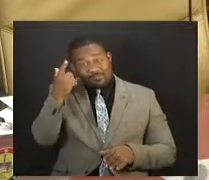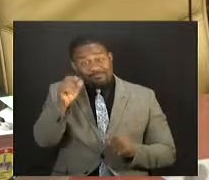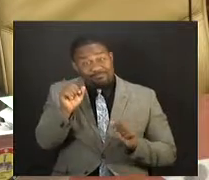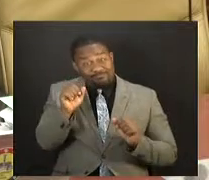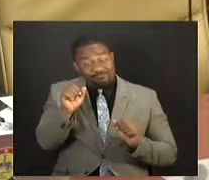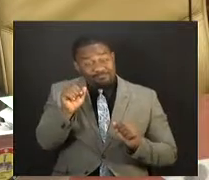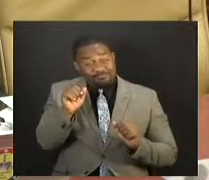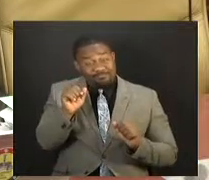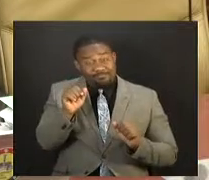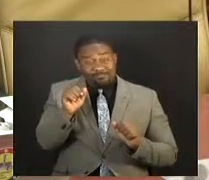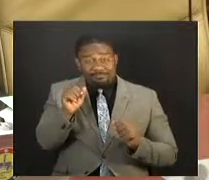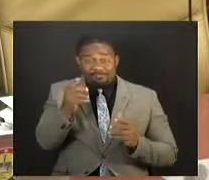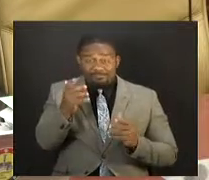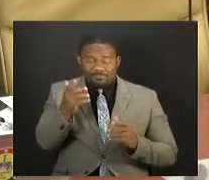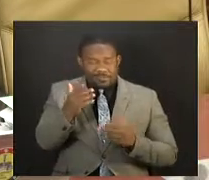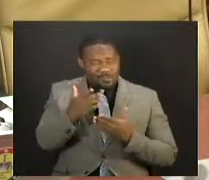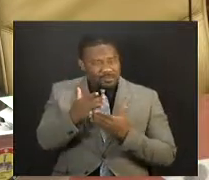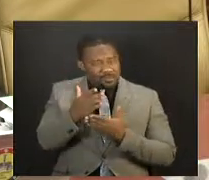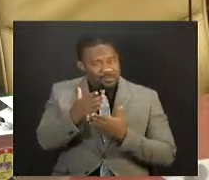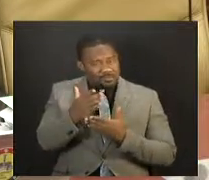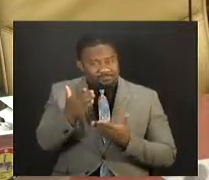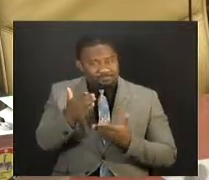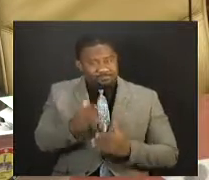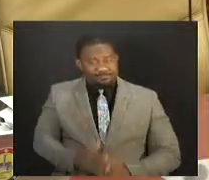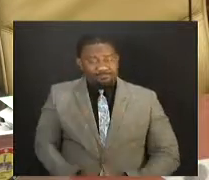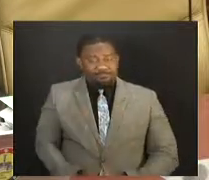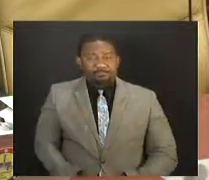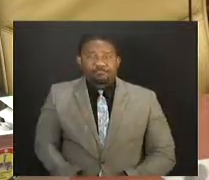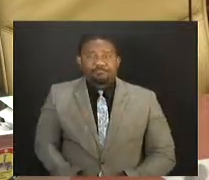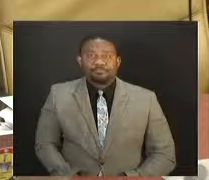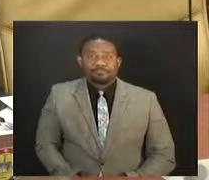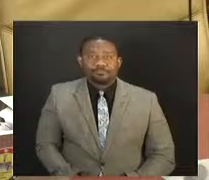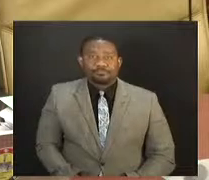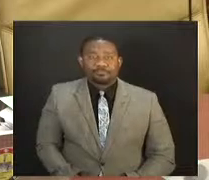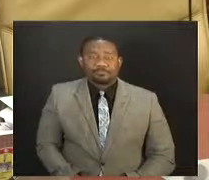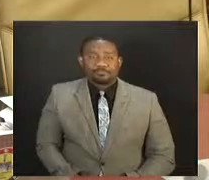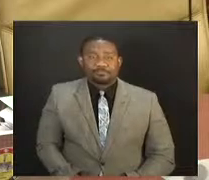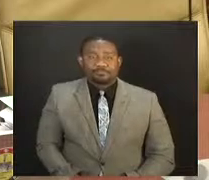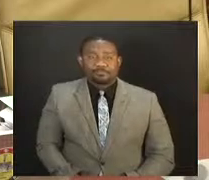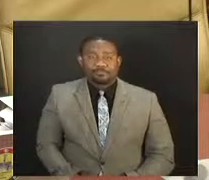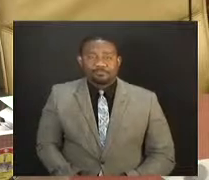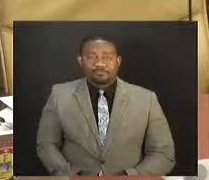be appropriate in the circumstances to now